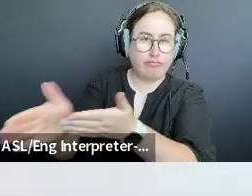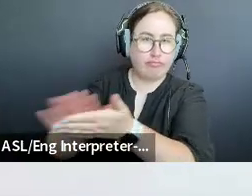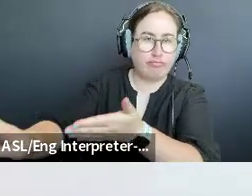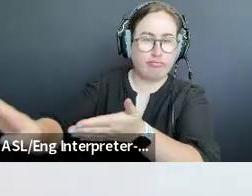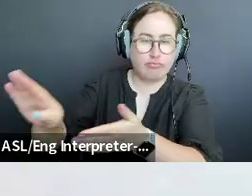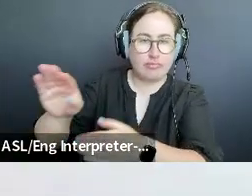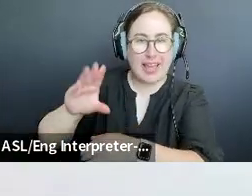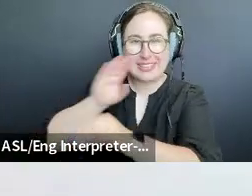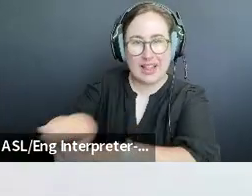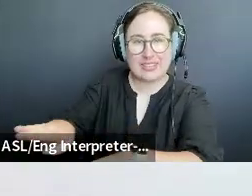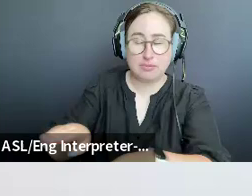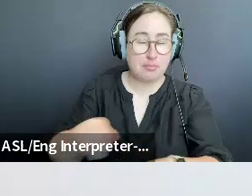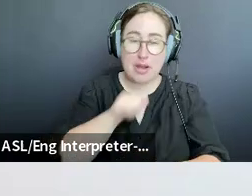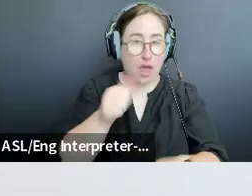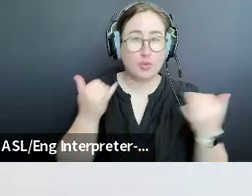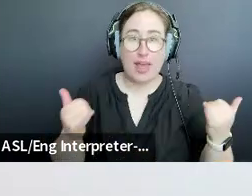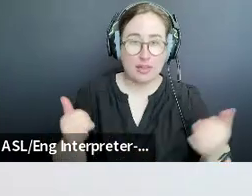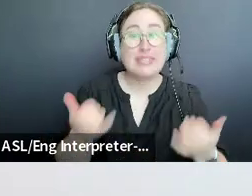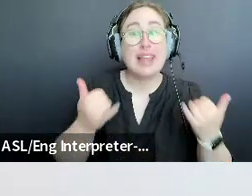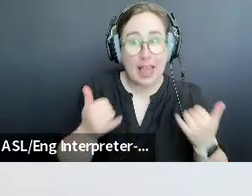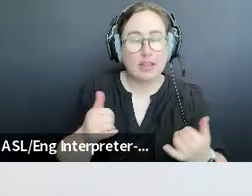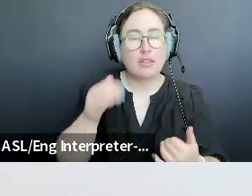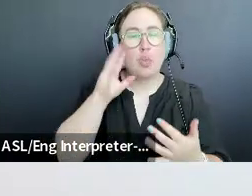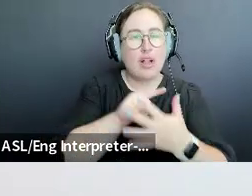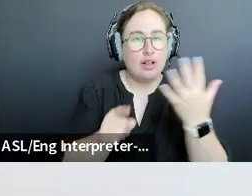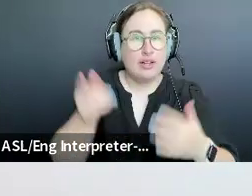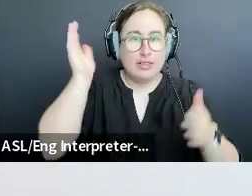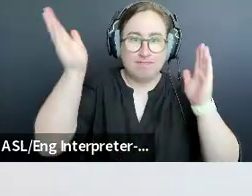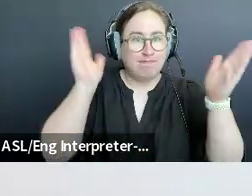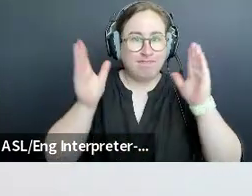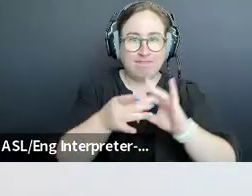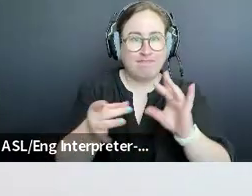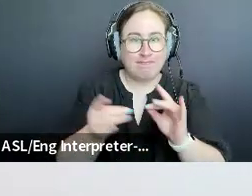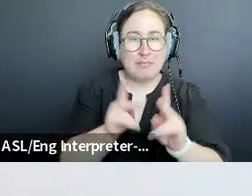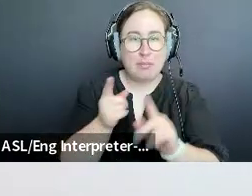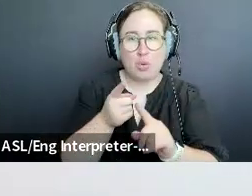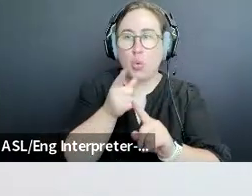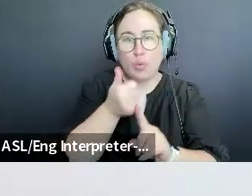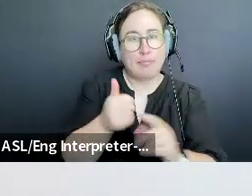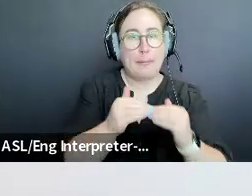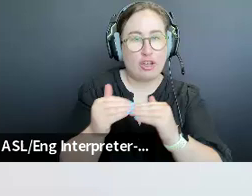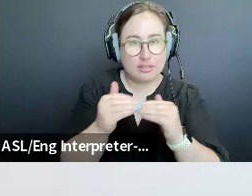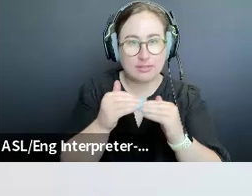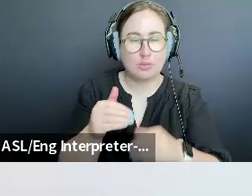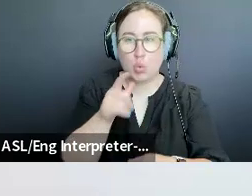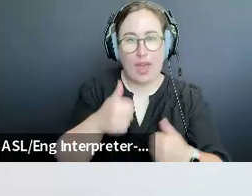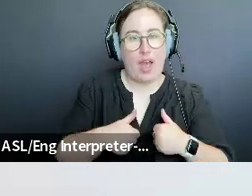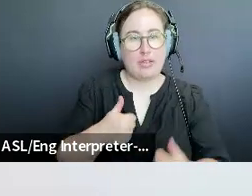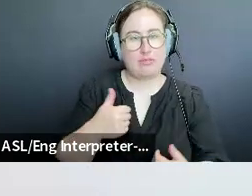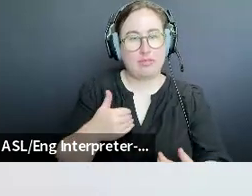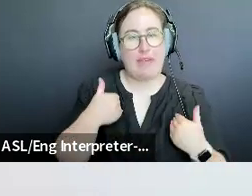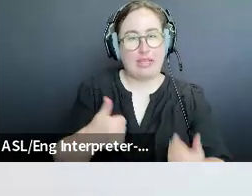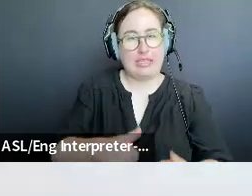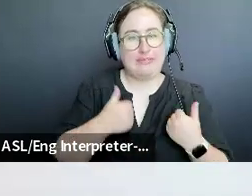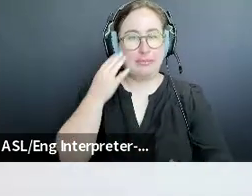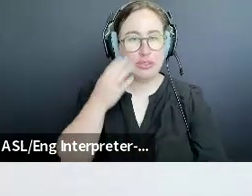today. Today, you'll hear from people who identify as peers and individuals with lived experience. After being hospitalized and